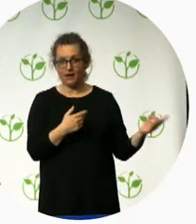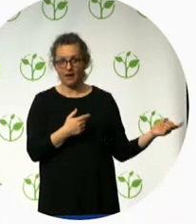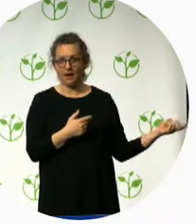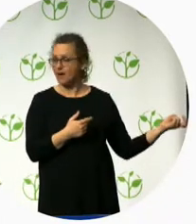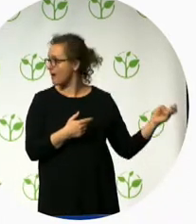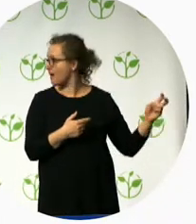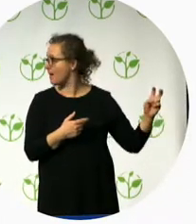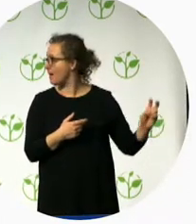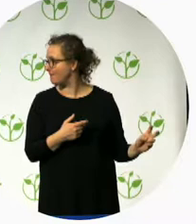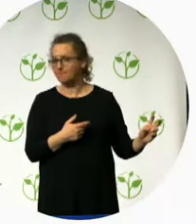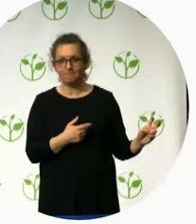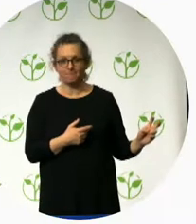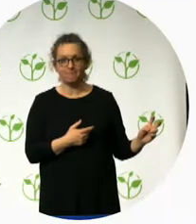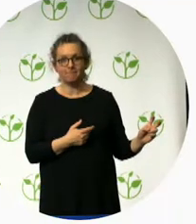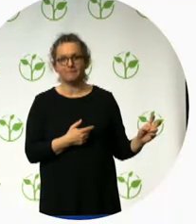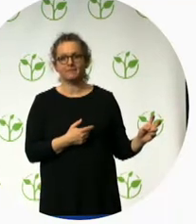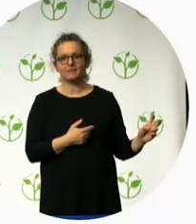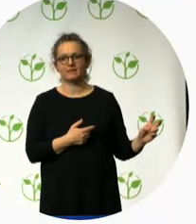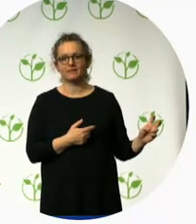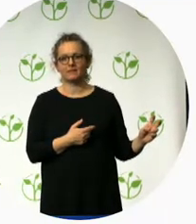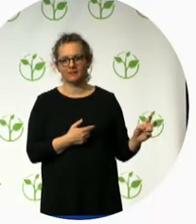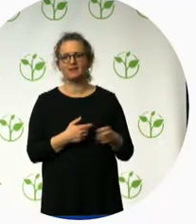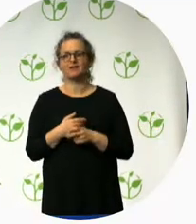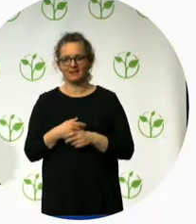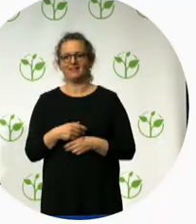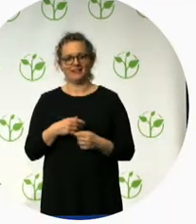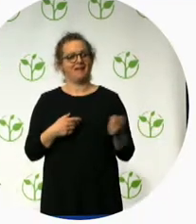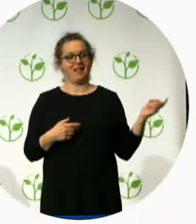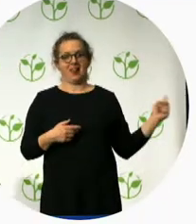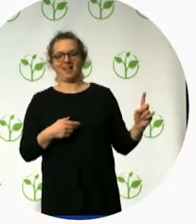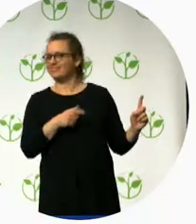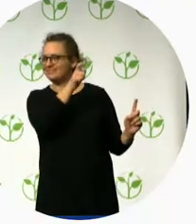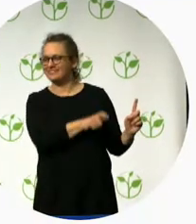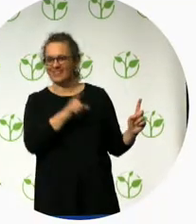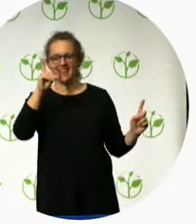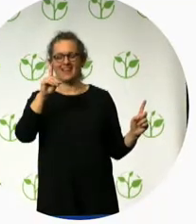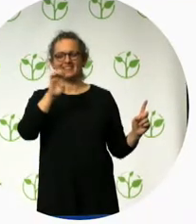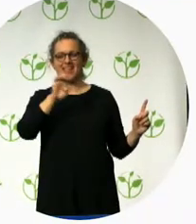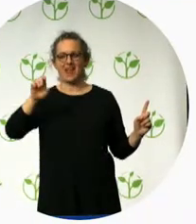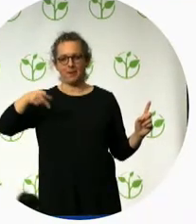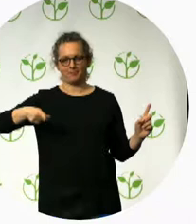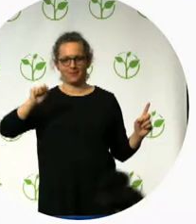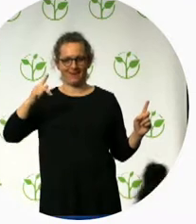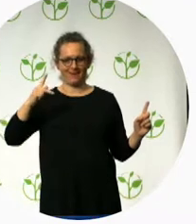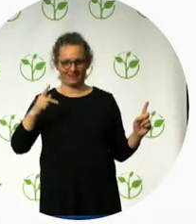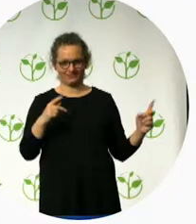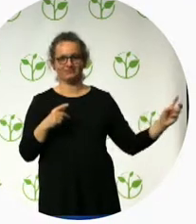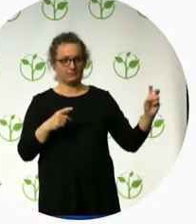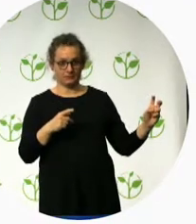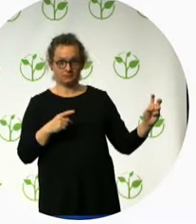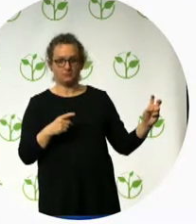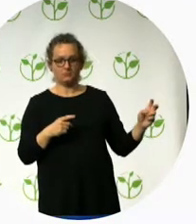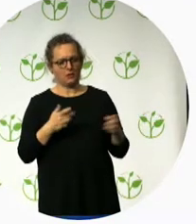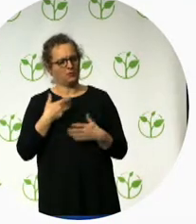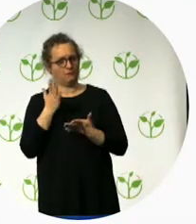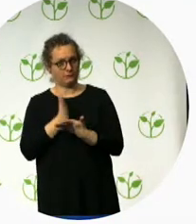And then we hopefully will have time for questions and answers. So you can please note any questions you